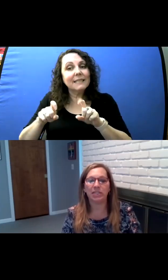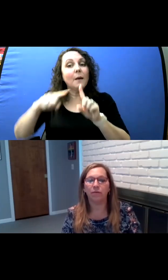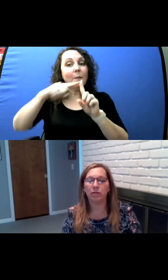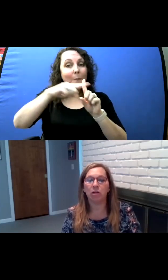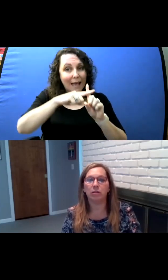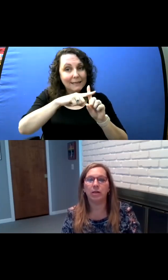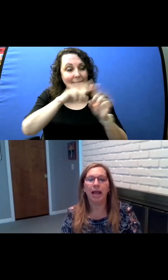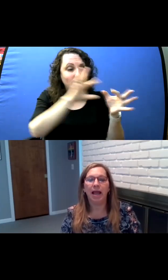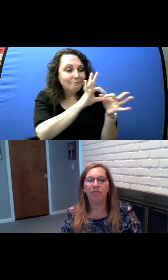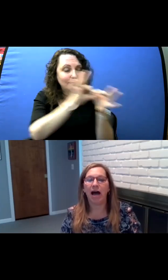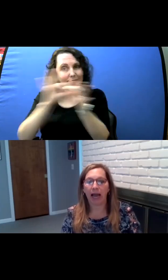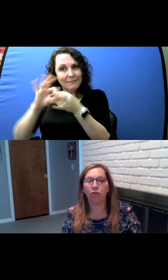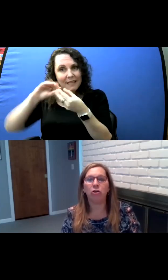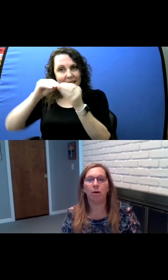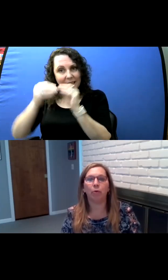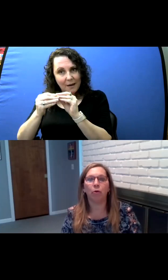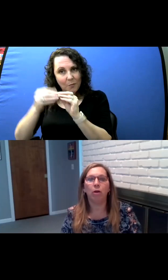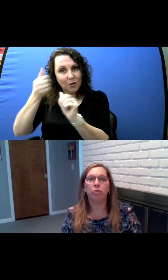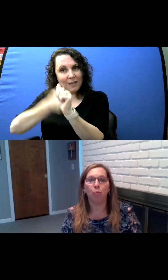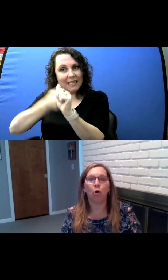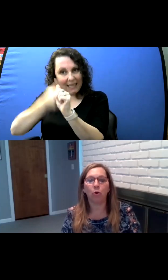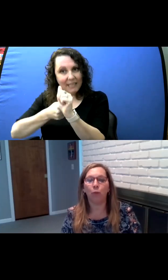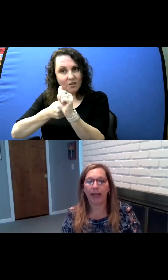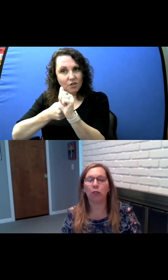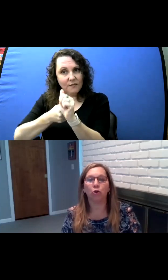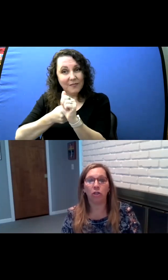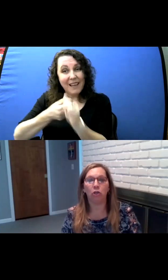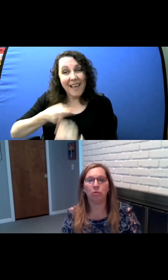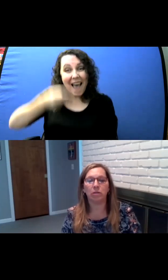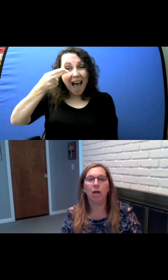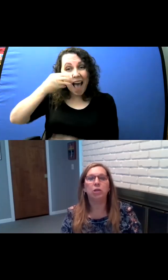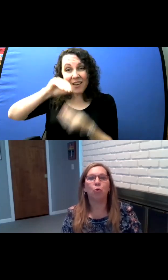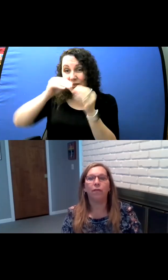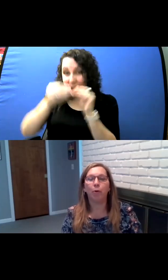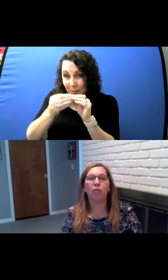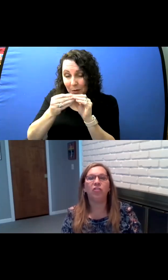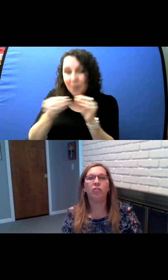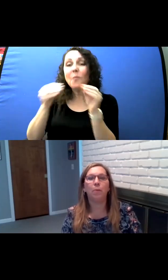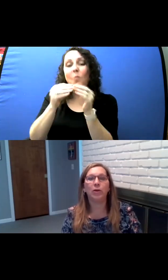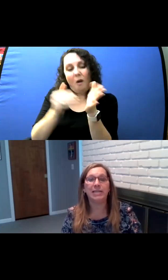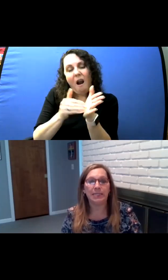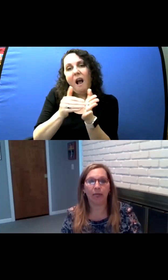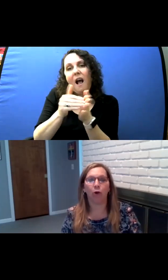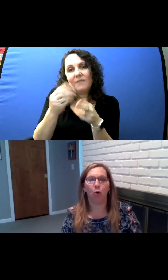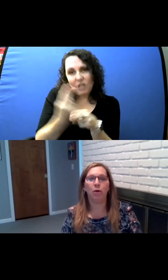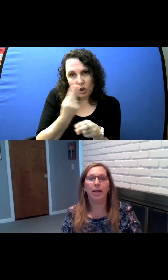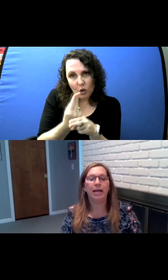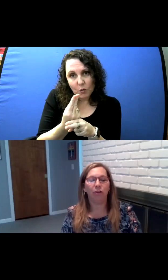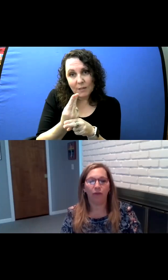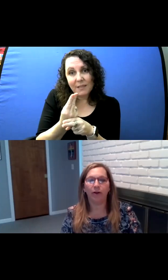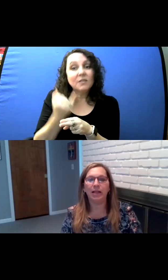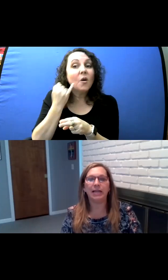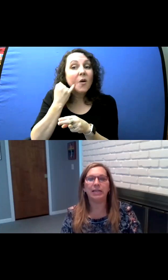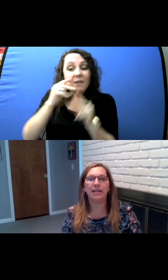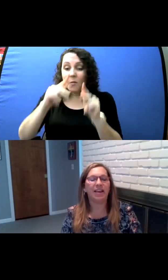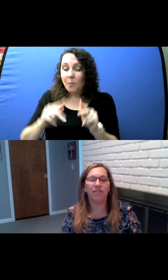each positive result. And the higher the number, the more regular the use. So if a person's number is 0, it